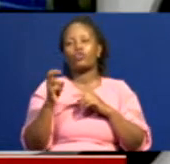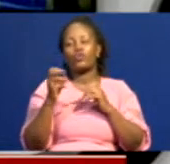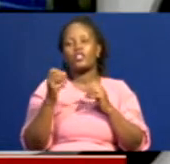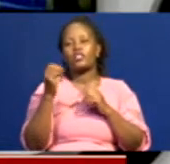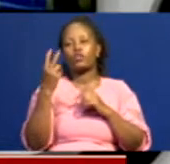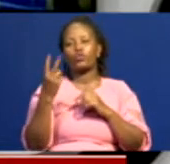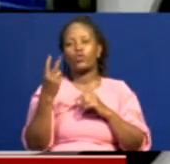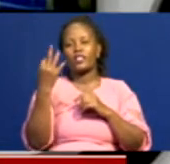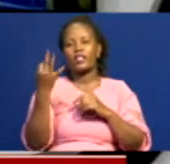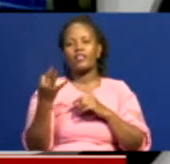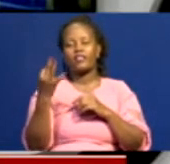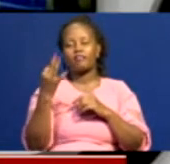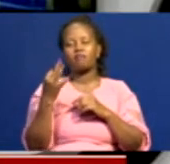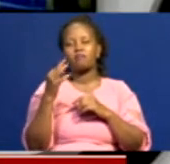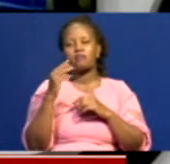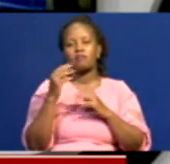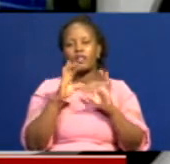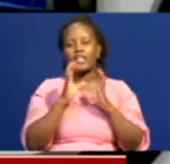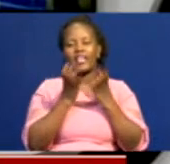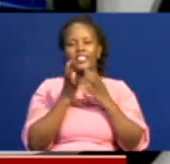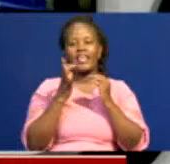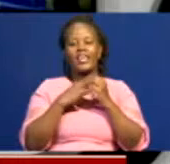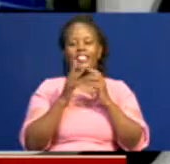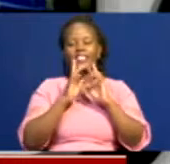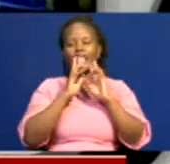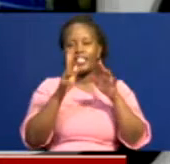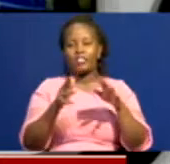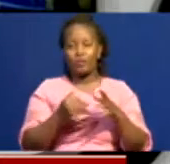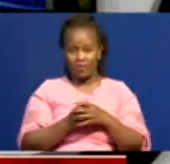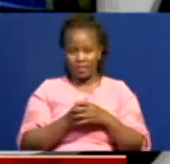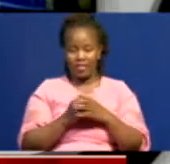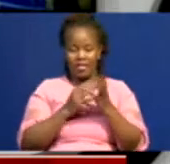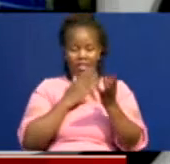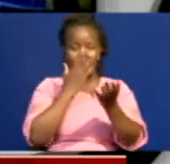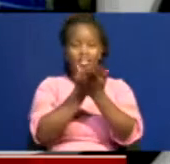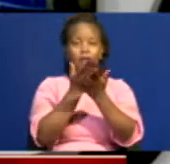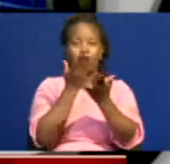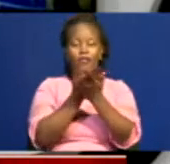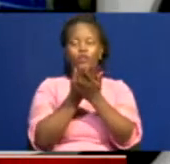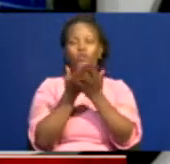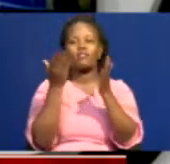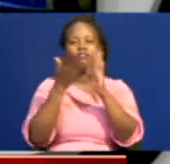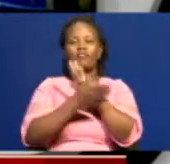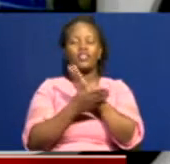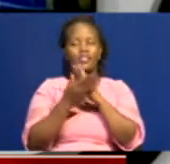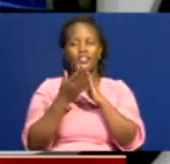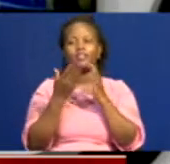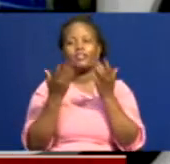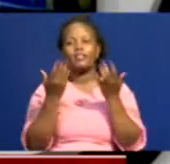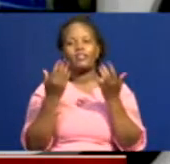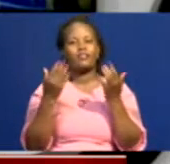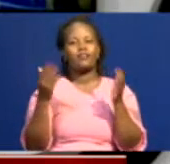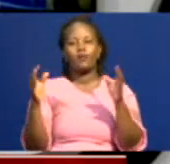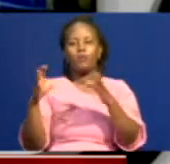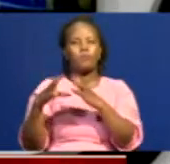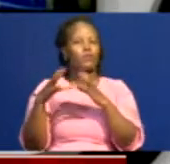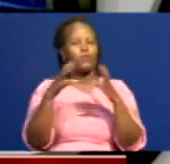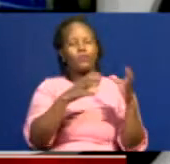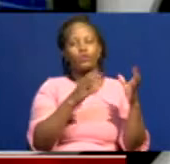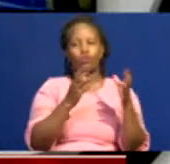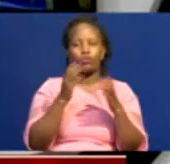2023 Kenya Certificate of Primary Education results. In a petition filed at the Milimani Court, the aggrieved parties, through their